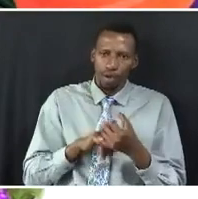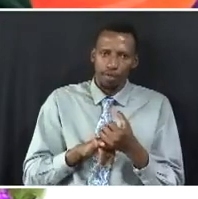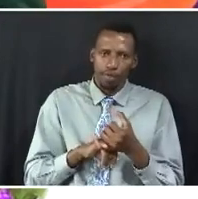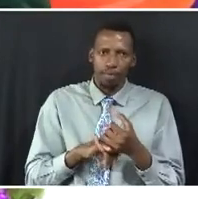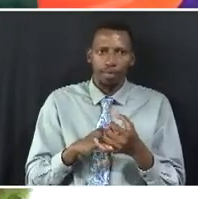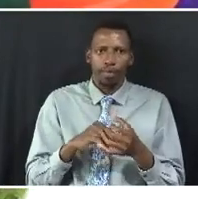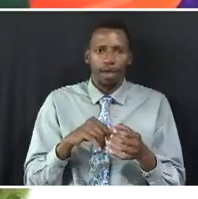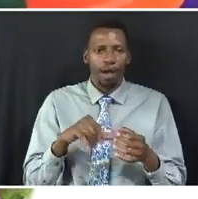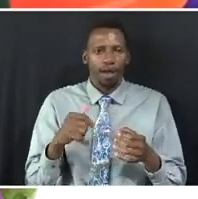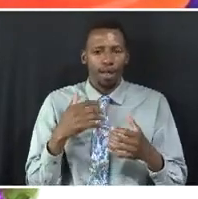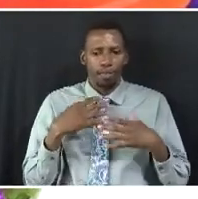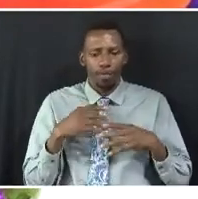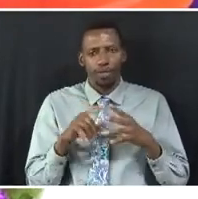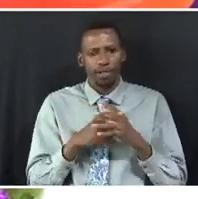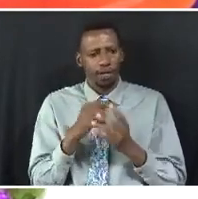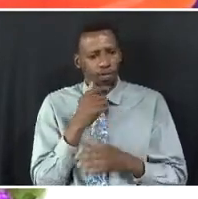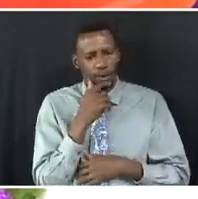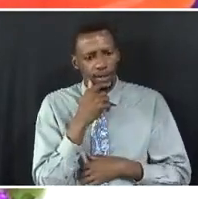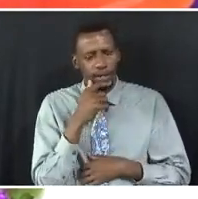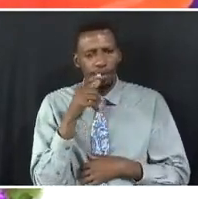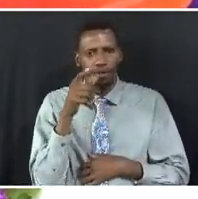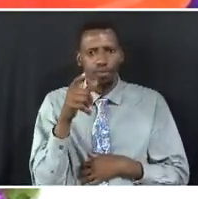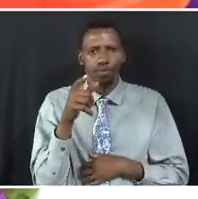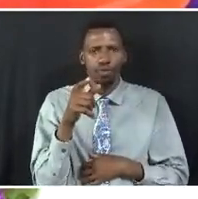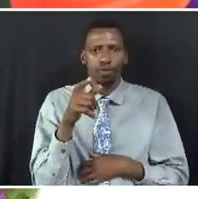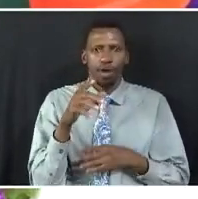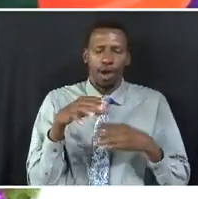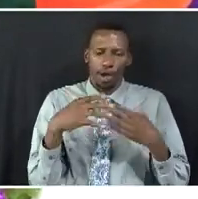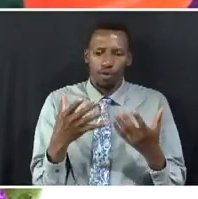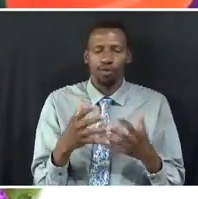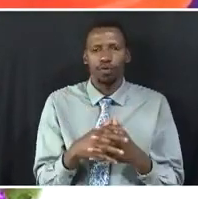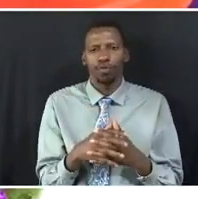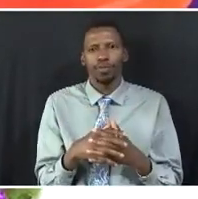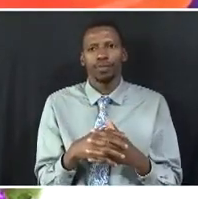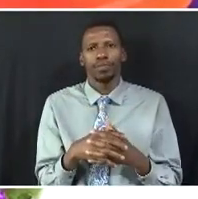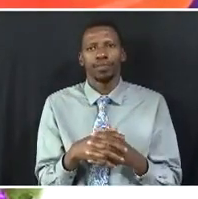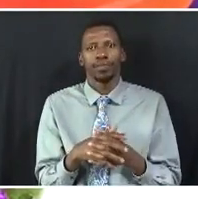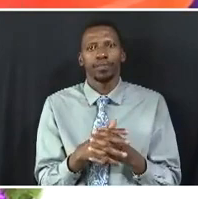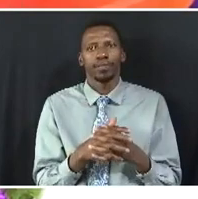begin, people will begin to wonder, who are you looking at?